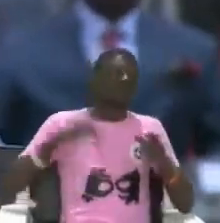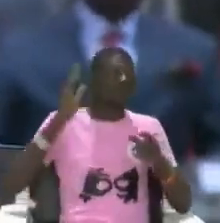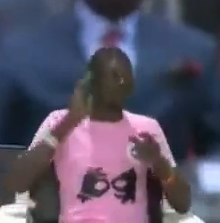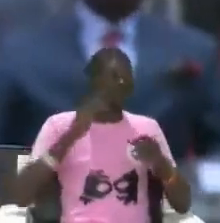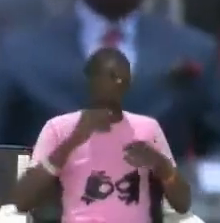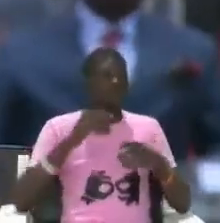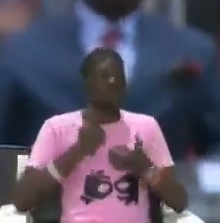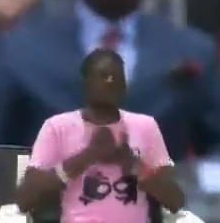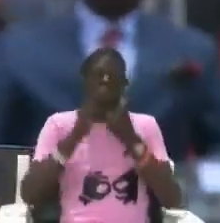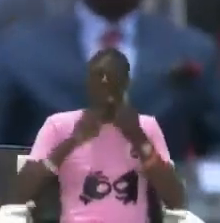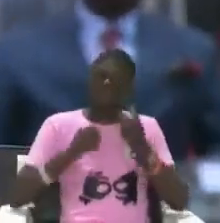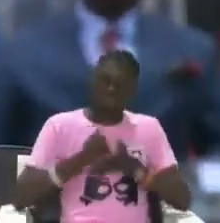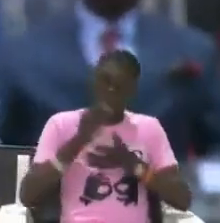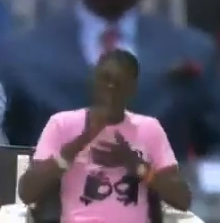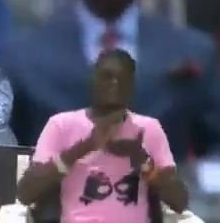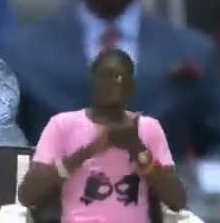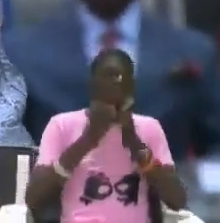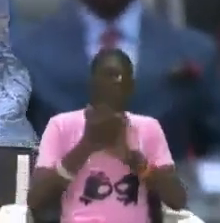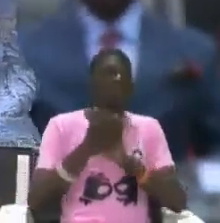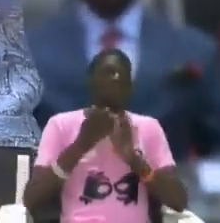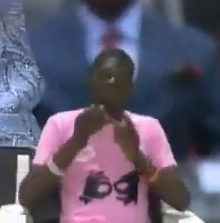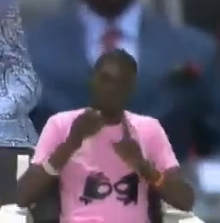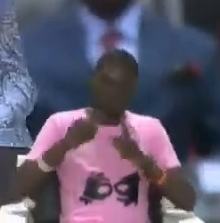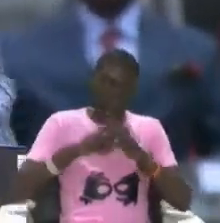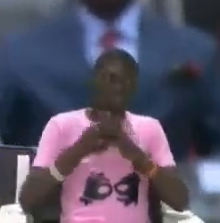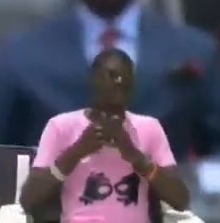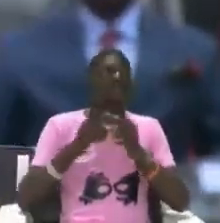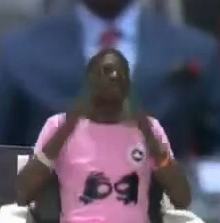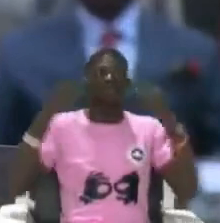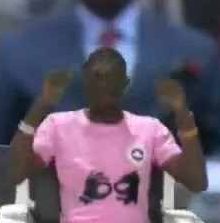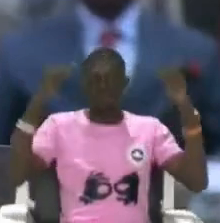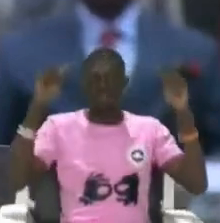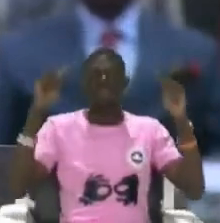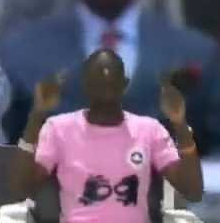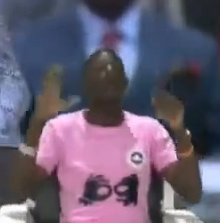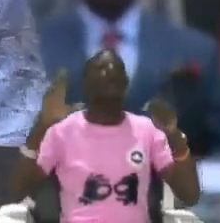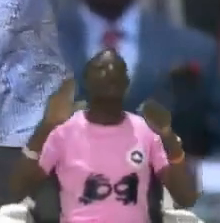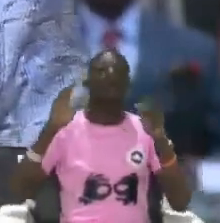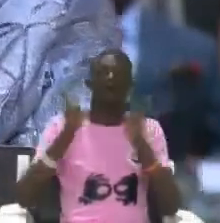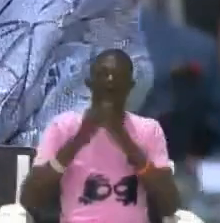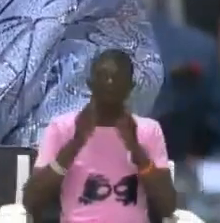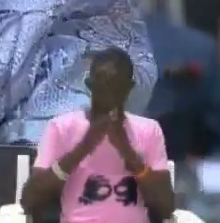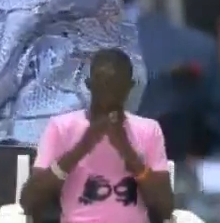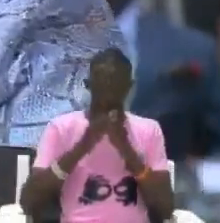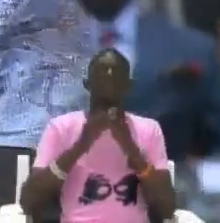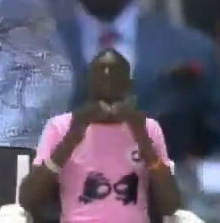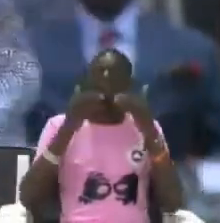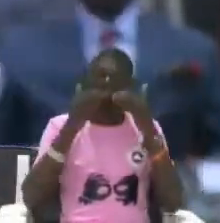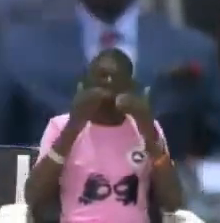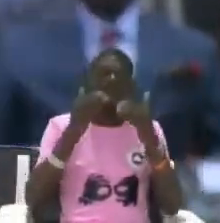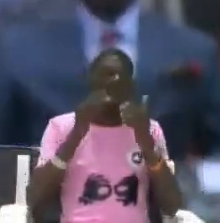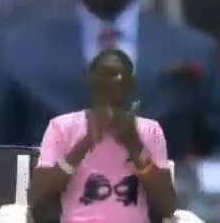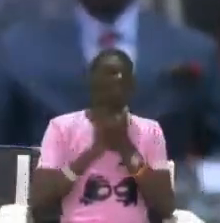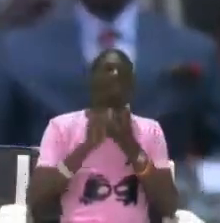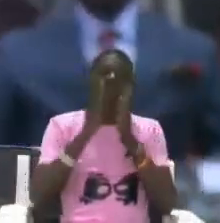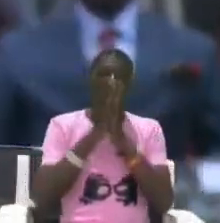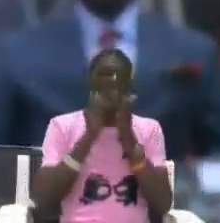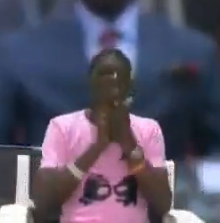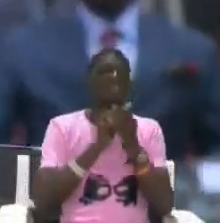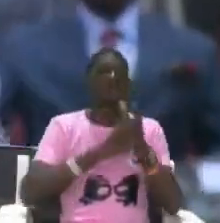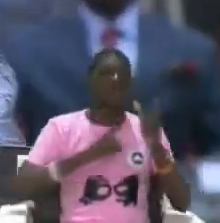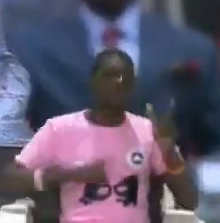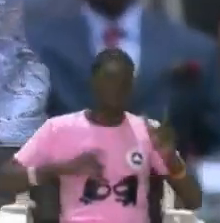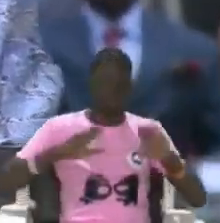to hold this successful convention. I want us to thank God. That the Lord kept them. That the Lord strengthened them. That the Lord gave